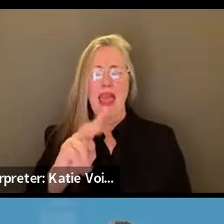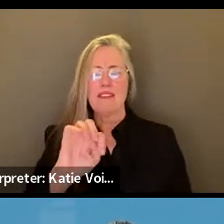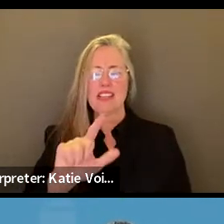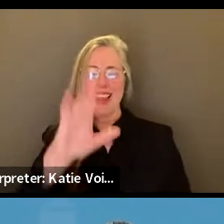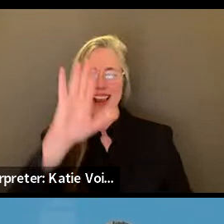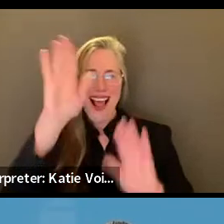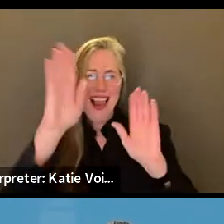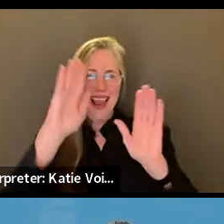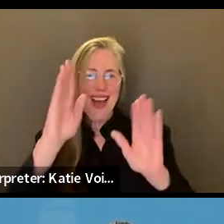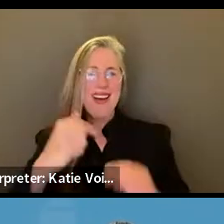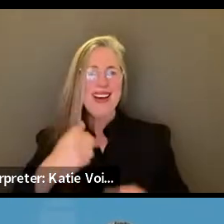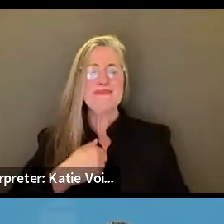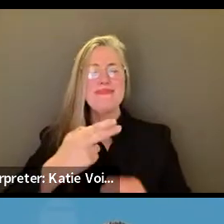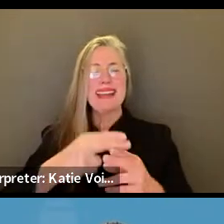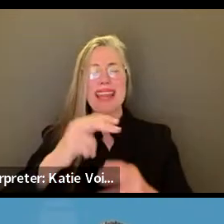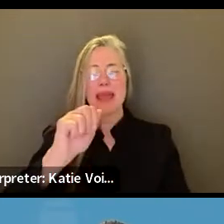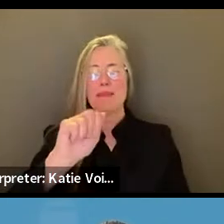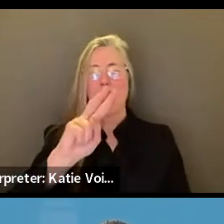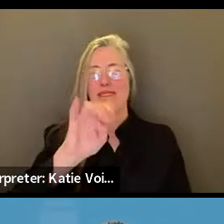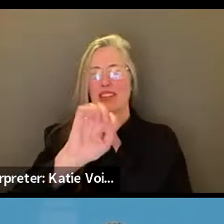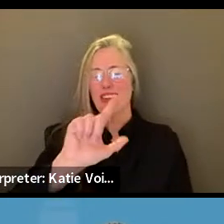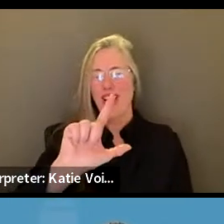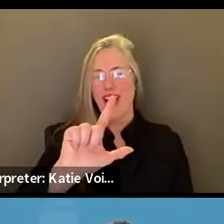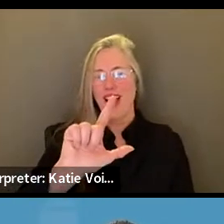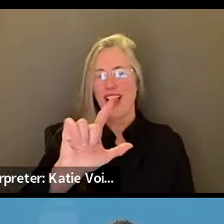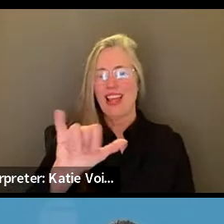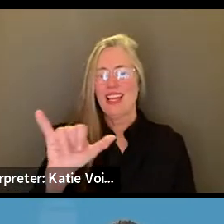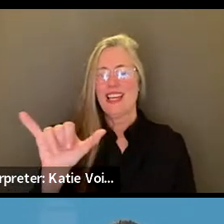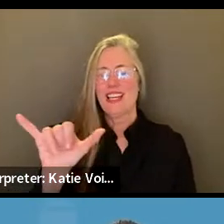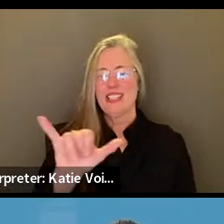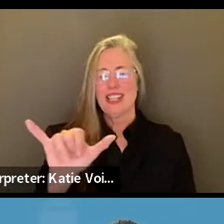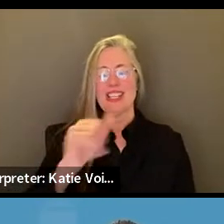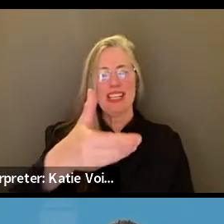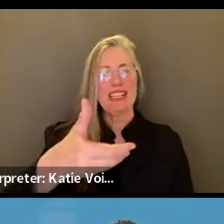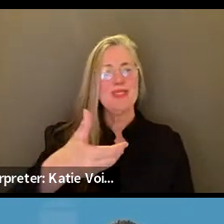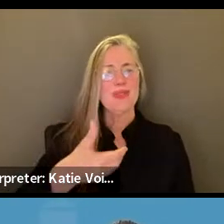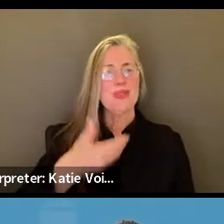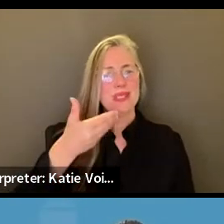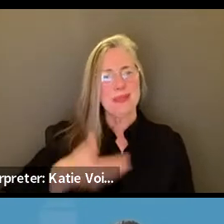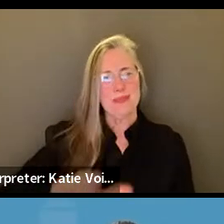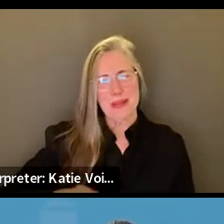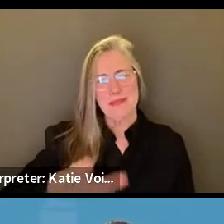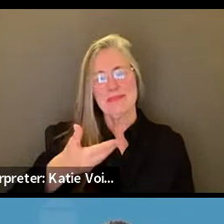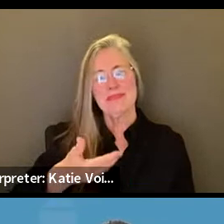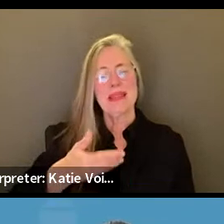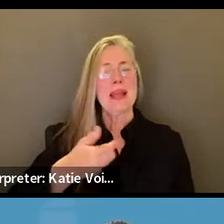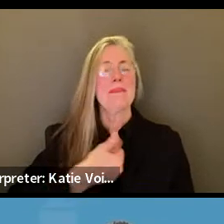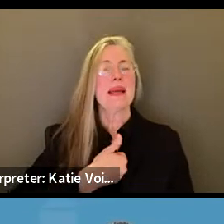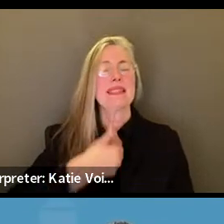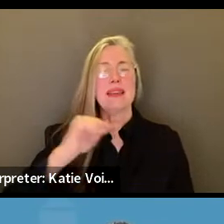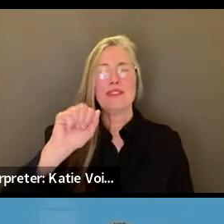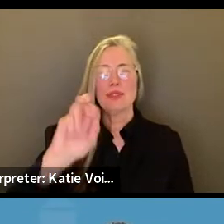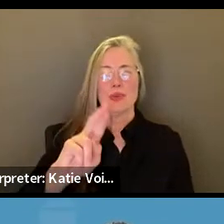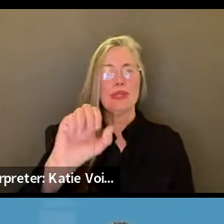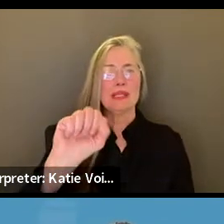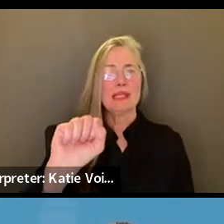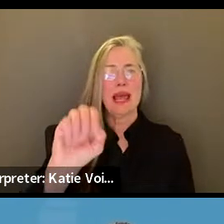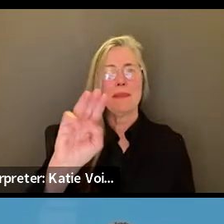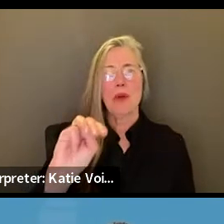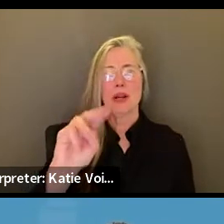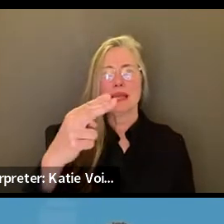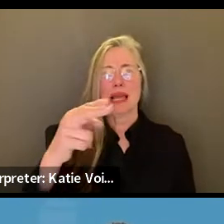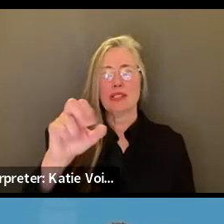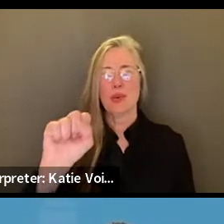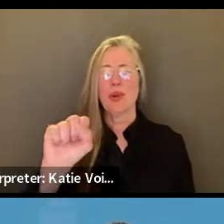Hello, everyone. Hi, my name's Avital, just like Kavi introduced me. I'm a junior at San Marcos, and I'm